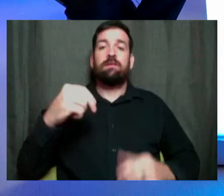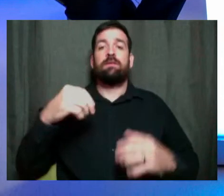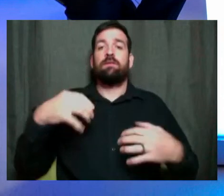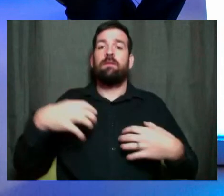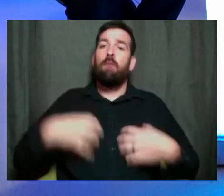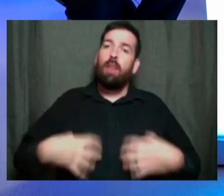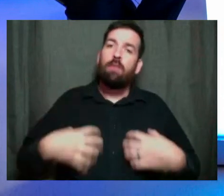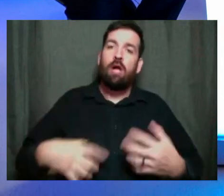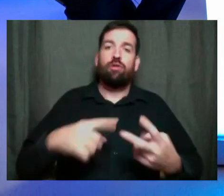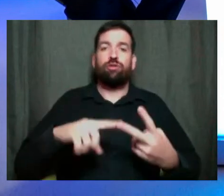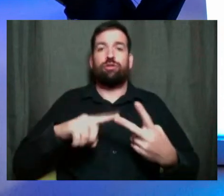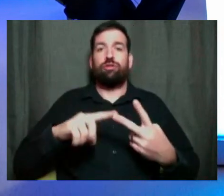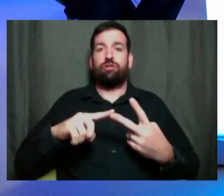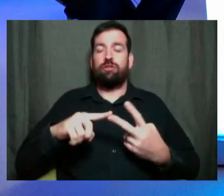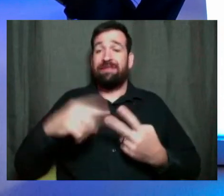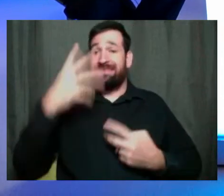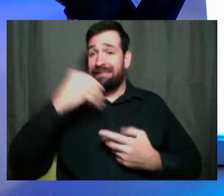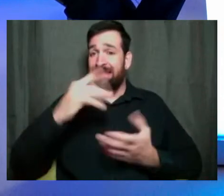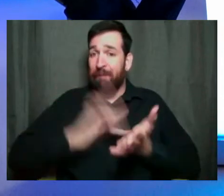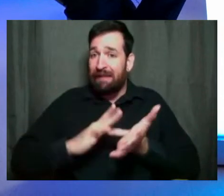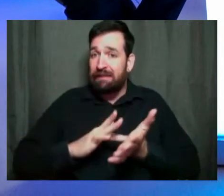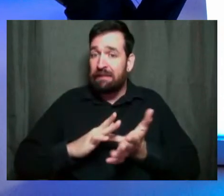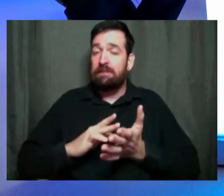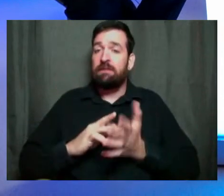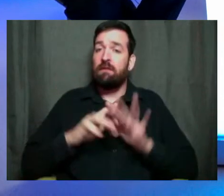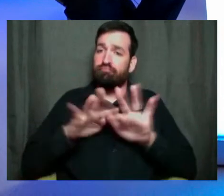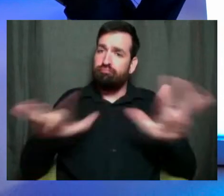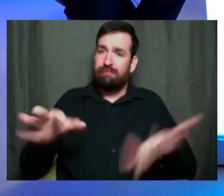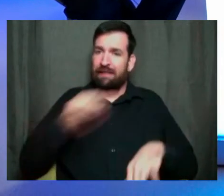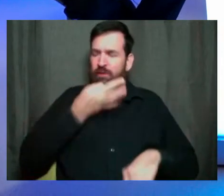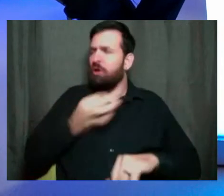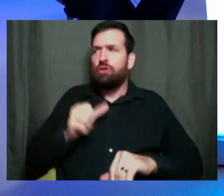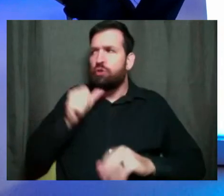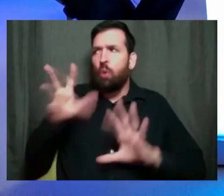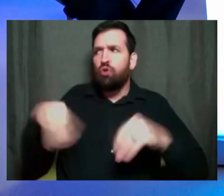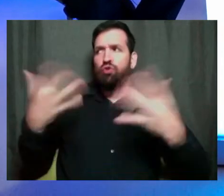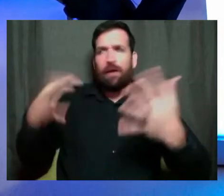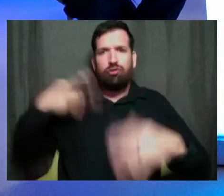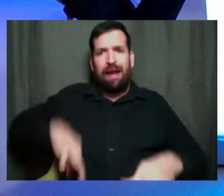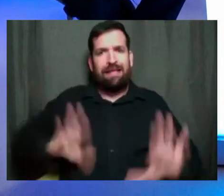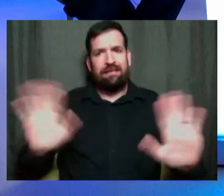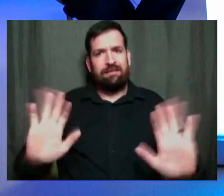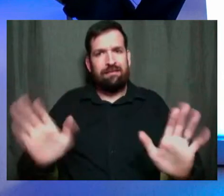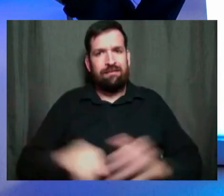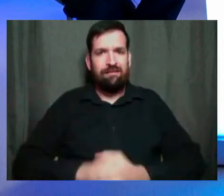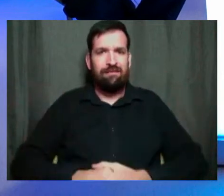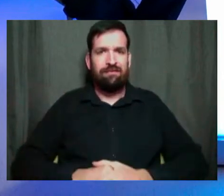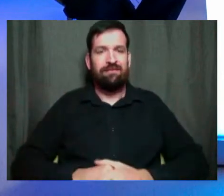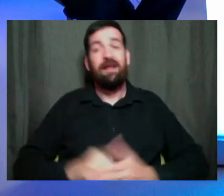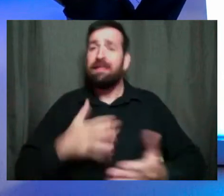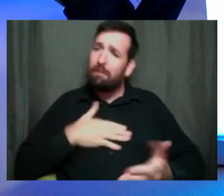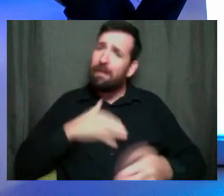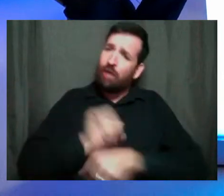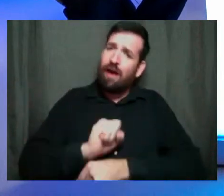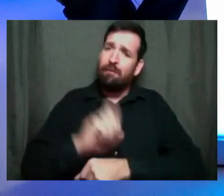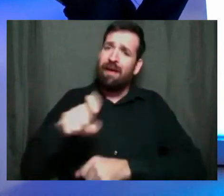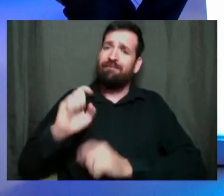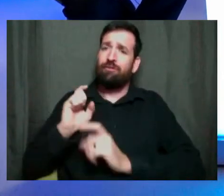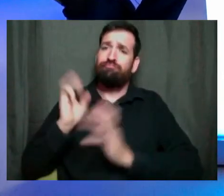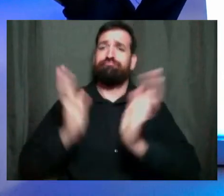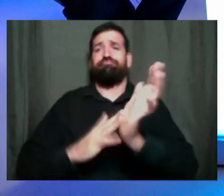an expert in all sorts of good stuff. So Well, we're so glad. don't give him too much credit. Yeah, Well, not too I know. It's what I've known that's for a my long job. I time. got to give you guys all the credit. Okay,